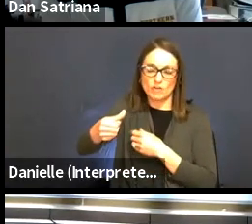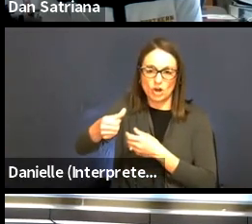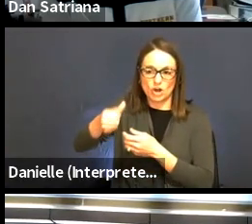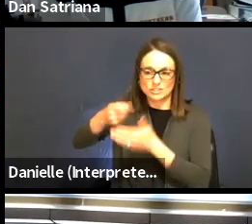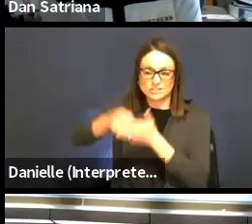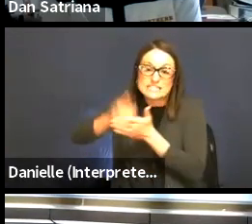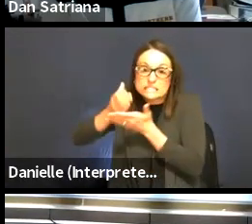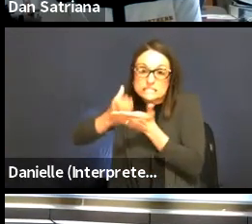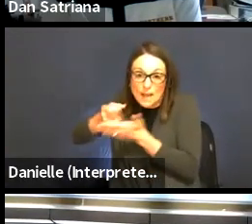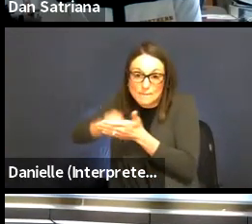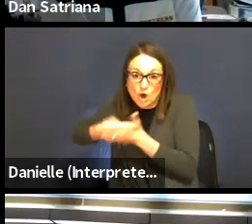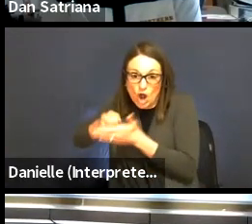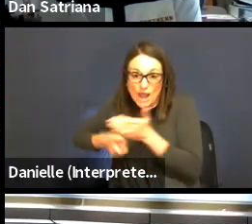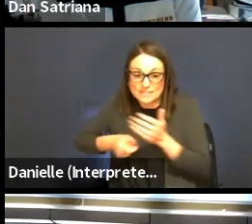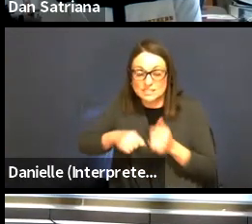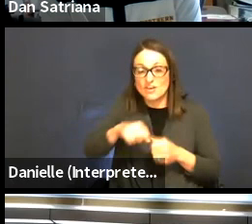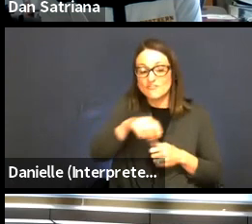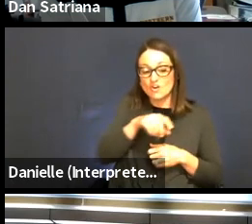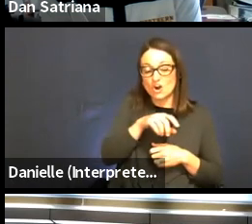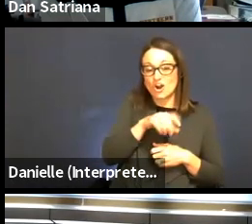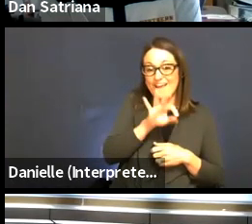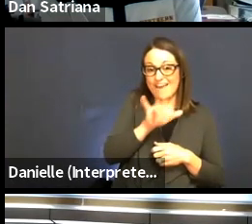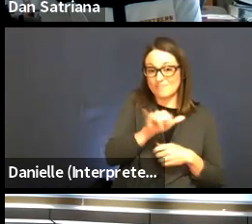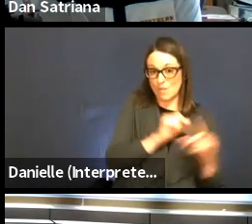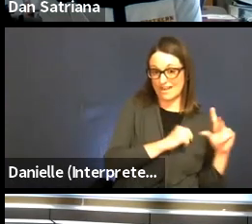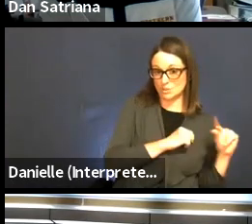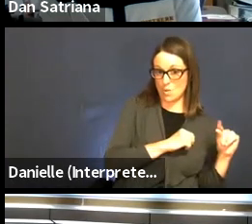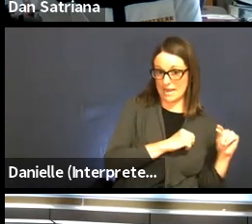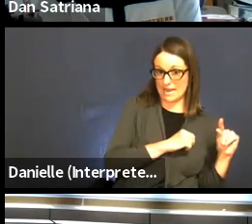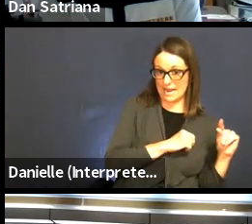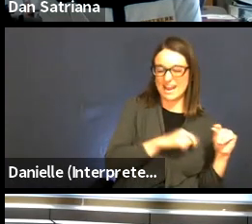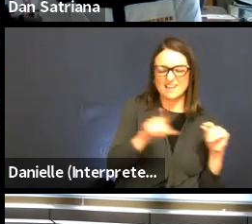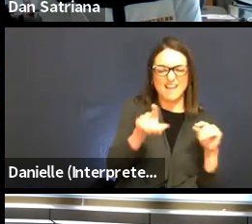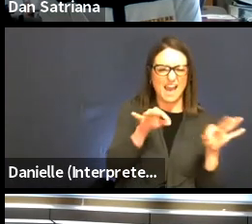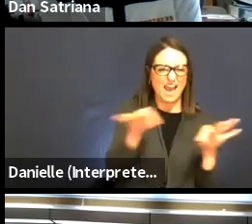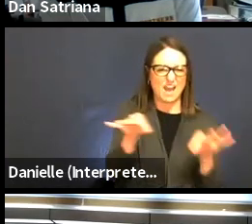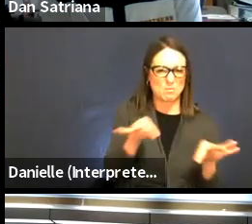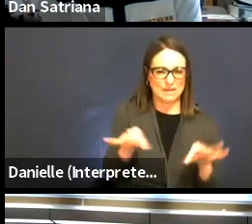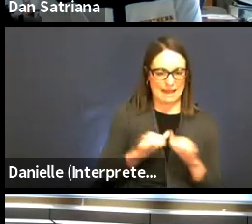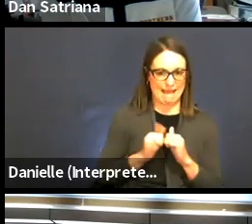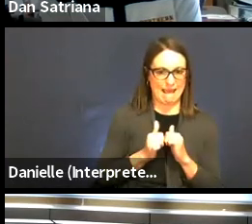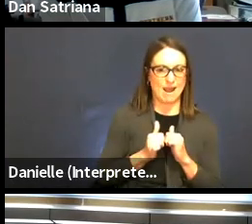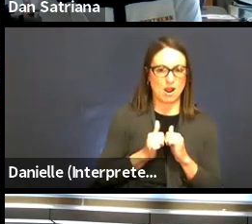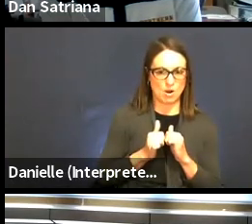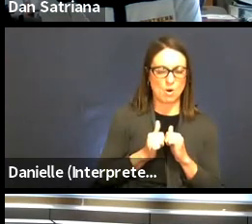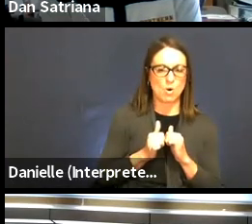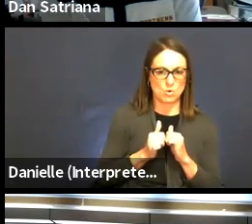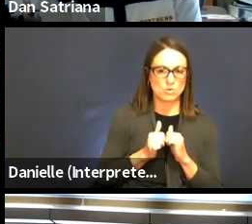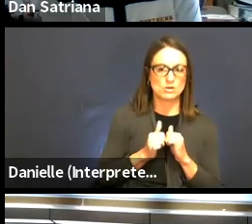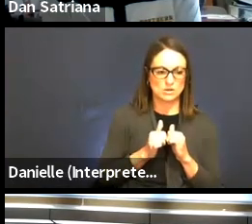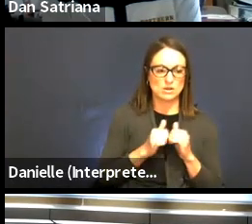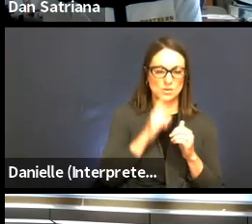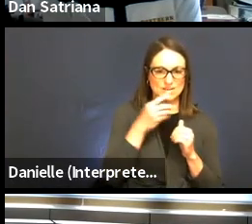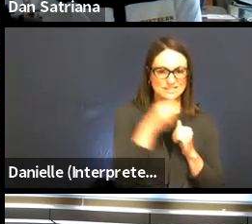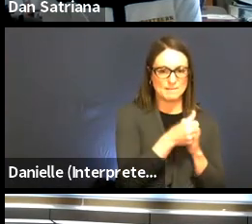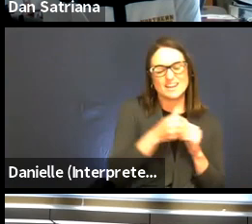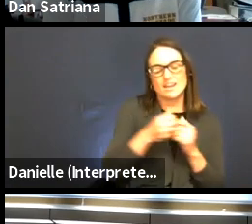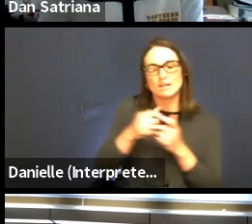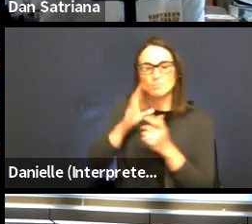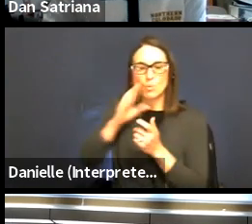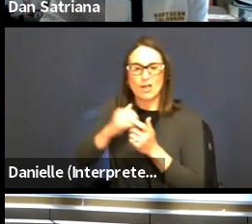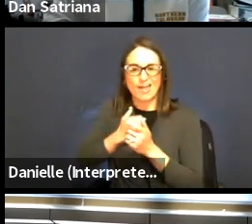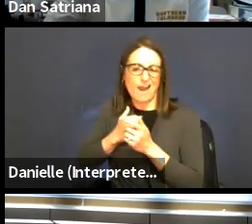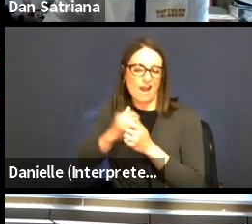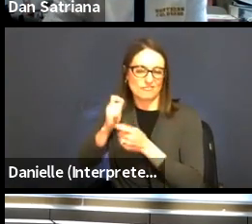FY20, and I'll update you on exactly how we do that when we have the revised budget in the fall. The